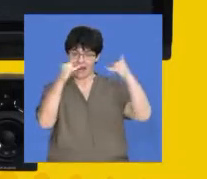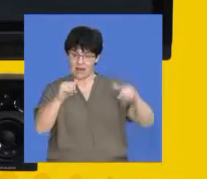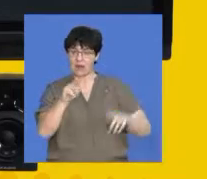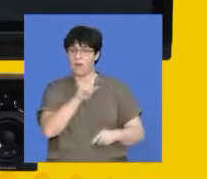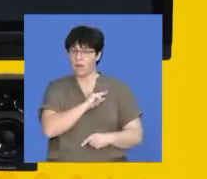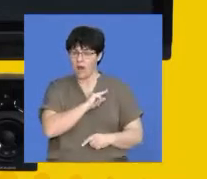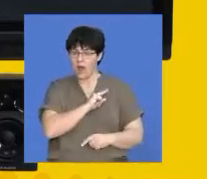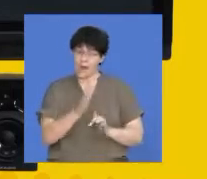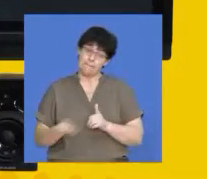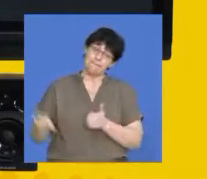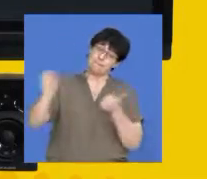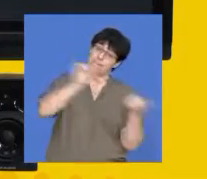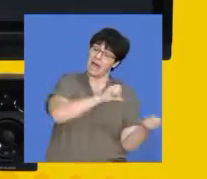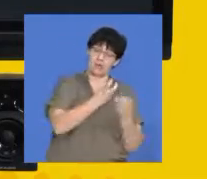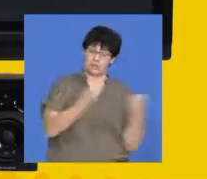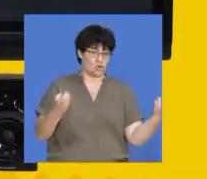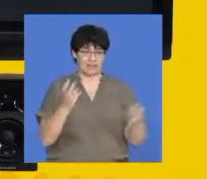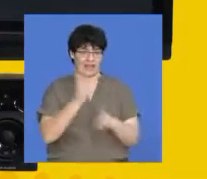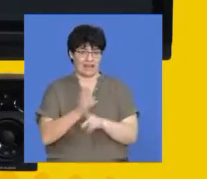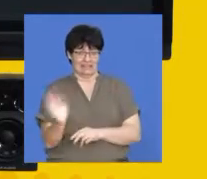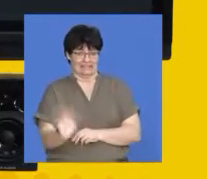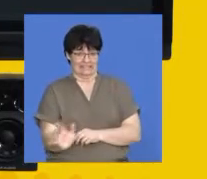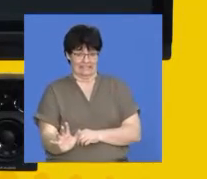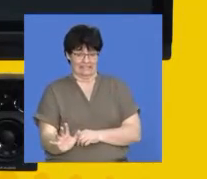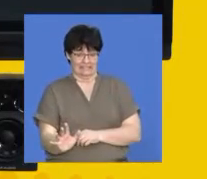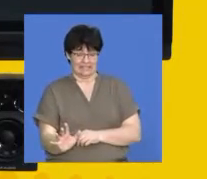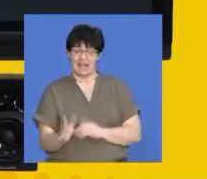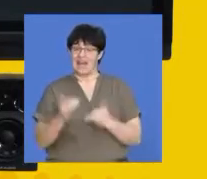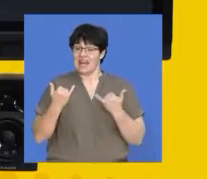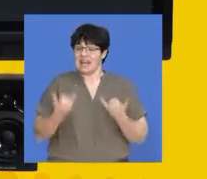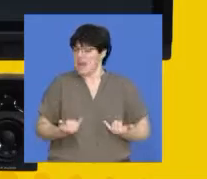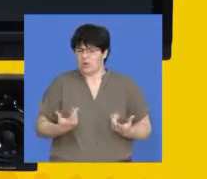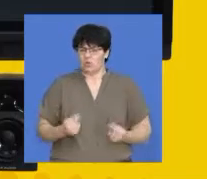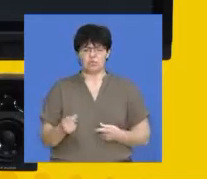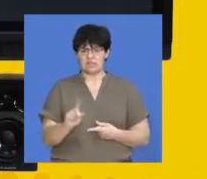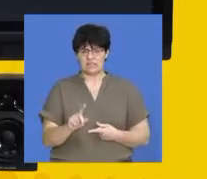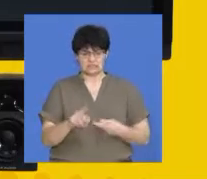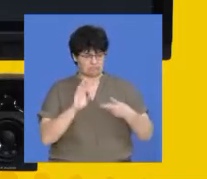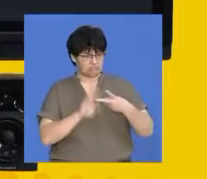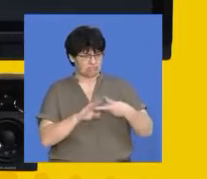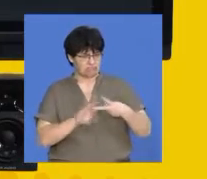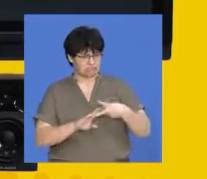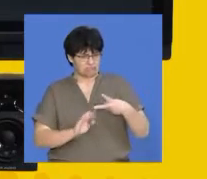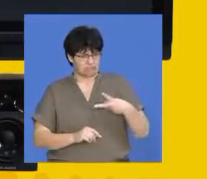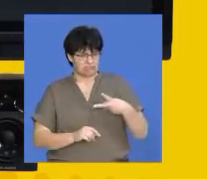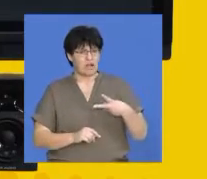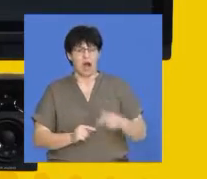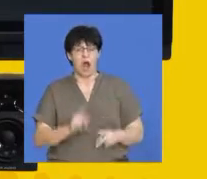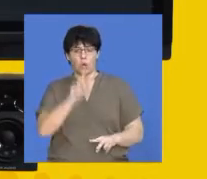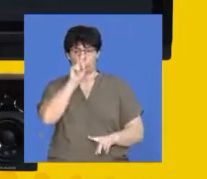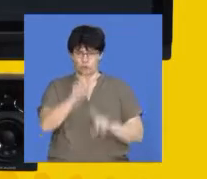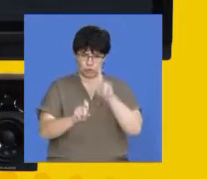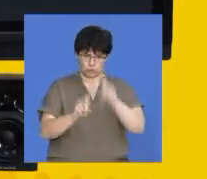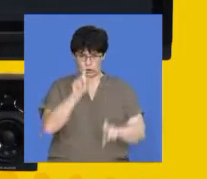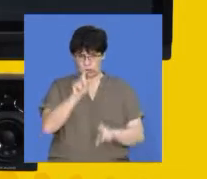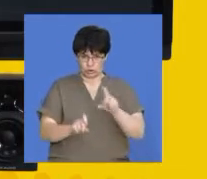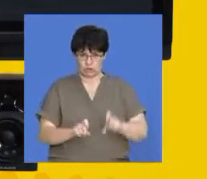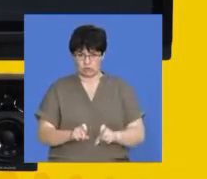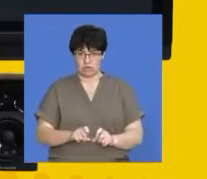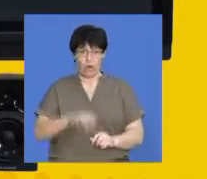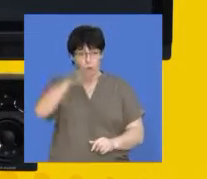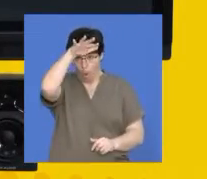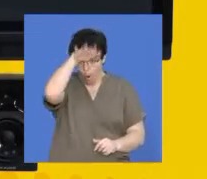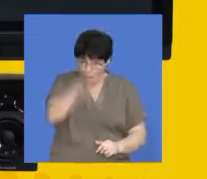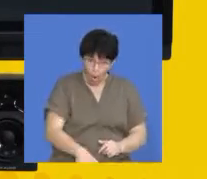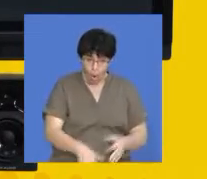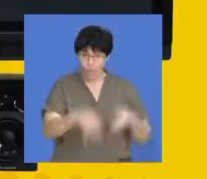we are not going to go back to the source. So what we are going to do now, we are going to look at a sample of questions. Obviously we can't do the